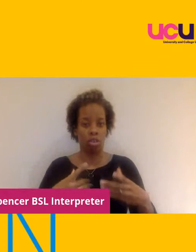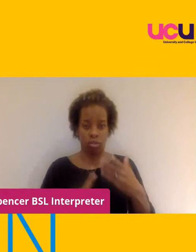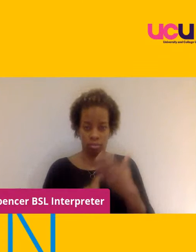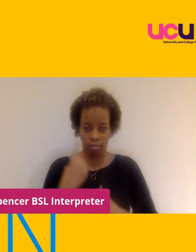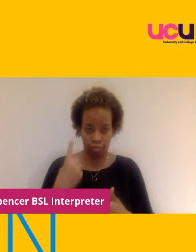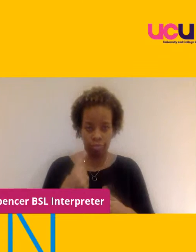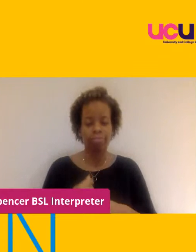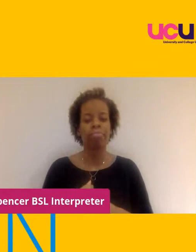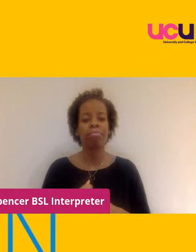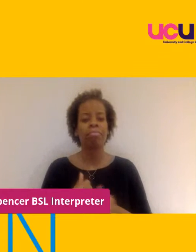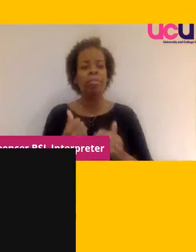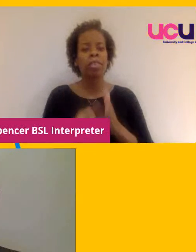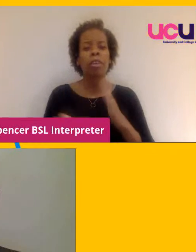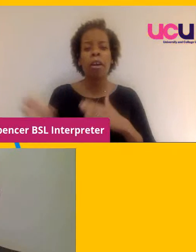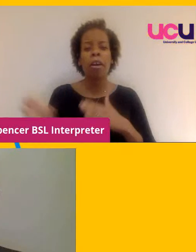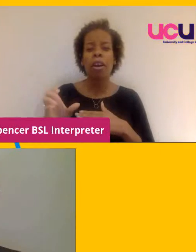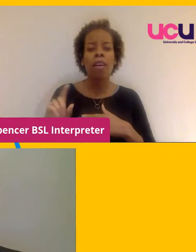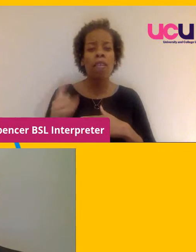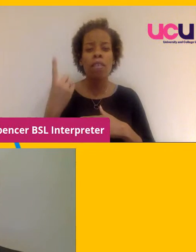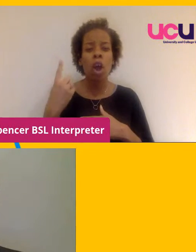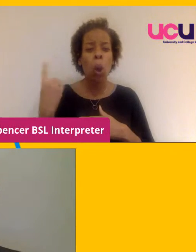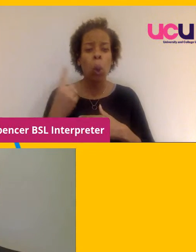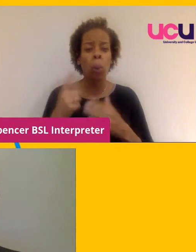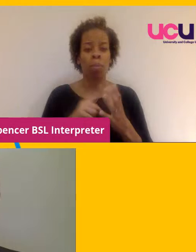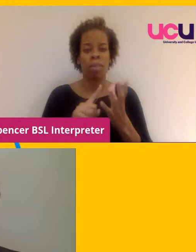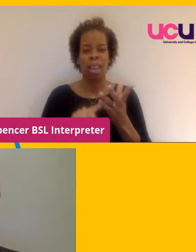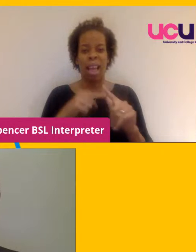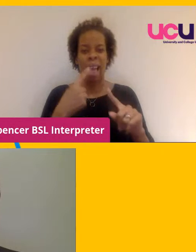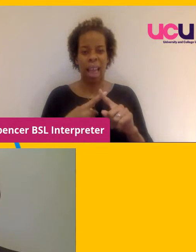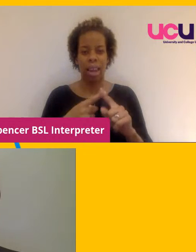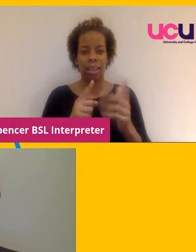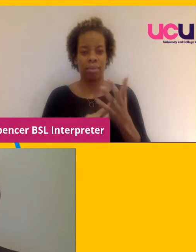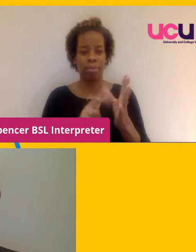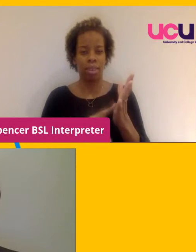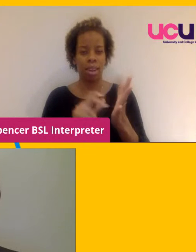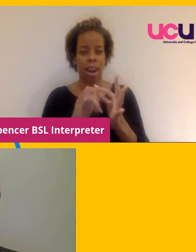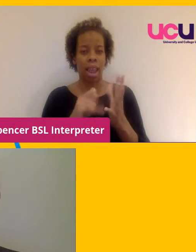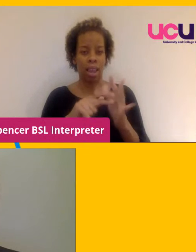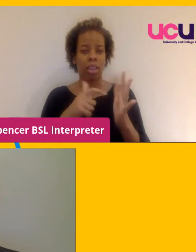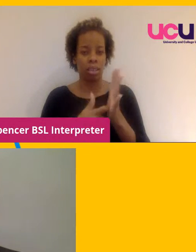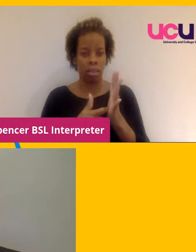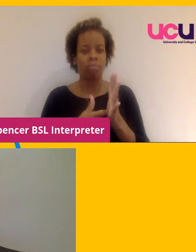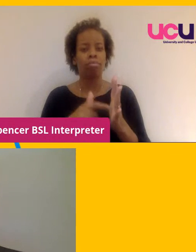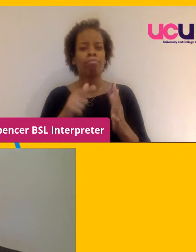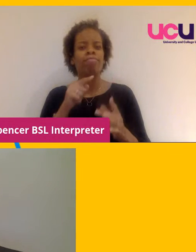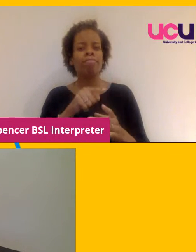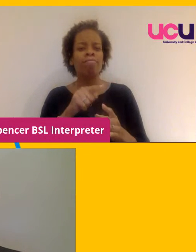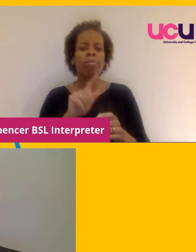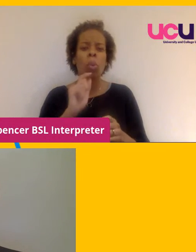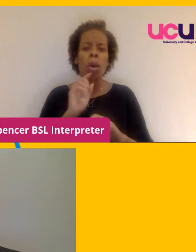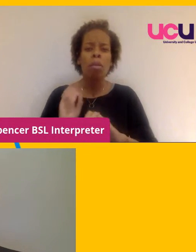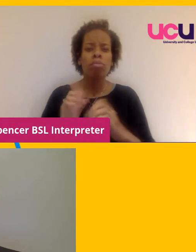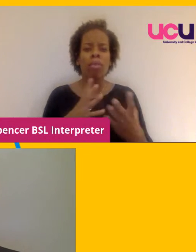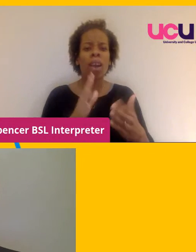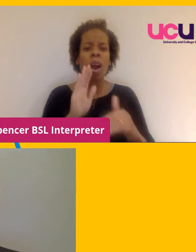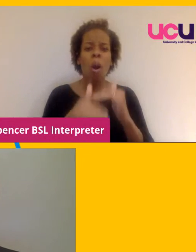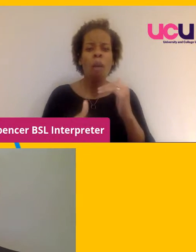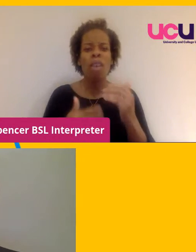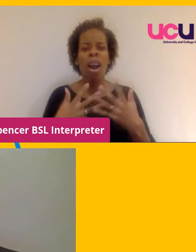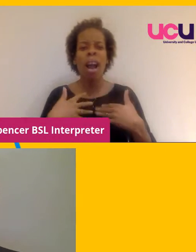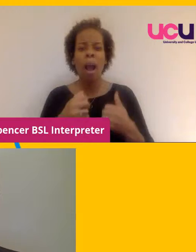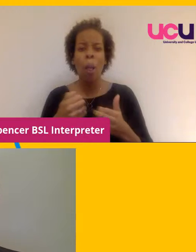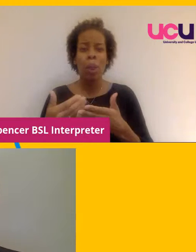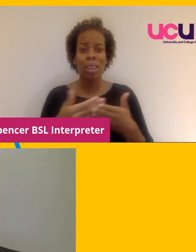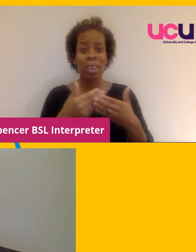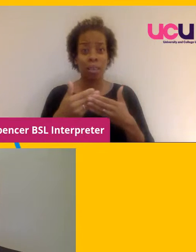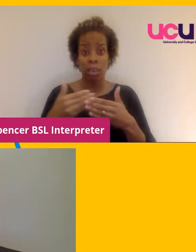I'm going to introduce Alex, who's going to give us some advice and guidance about health and safety. Obviously, Alex has been very